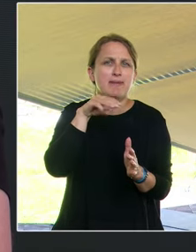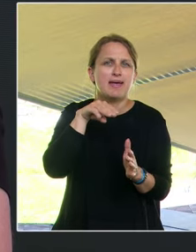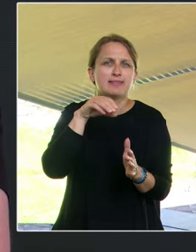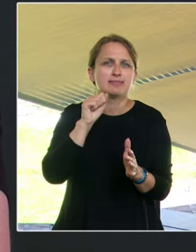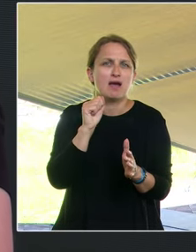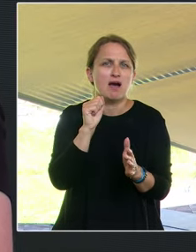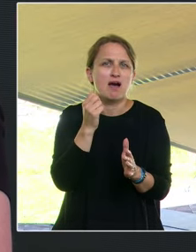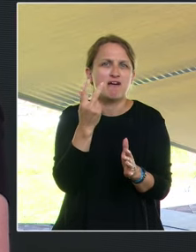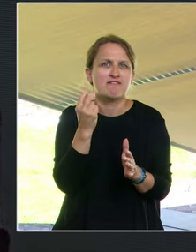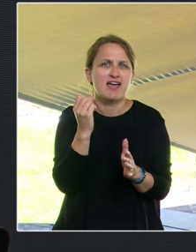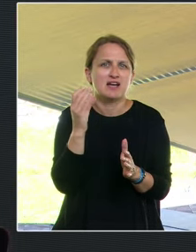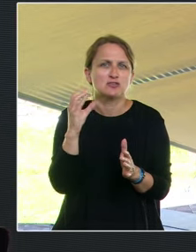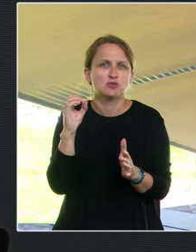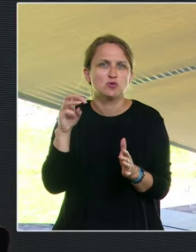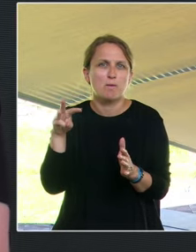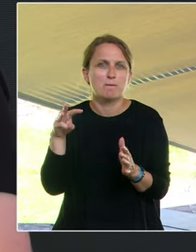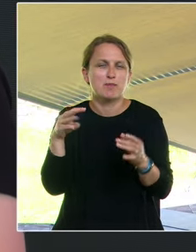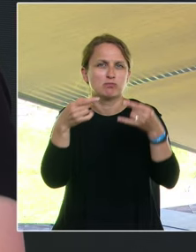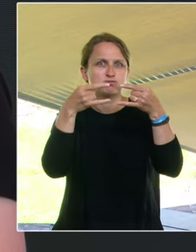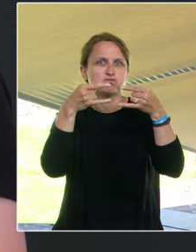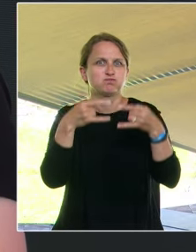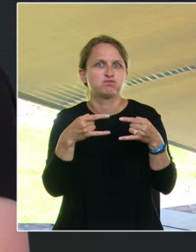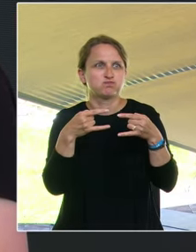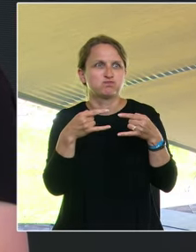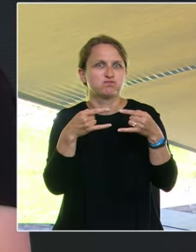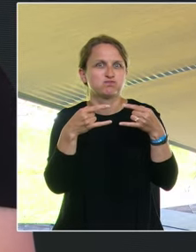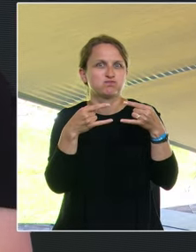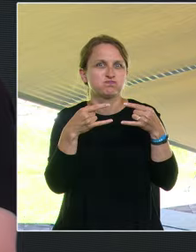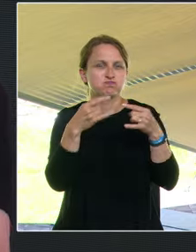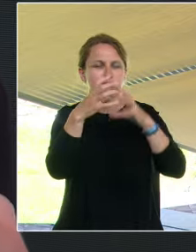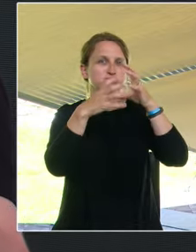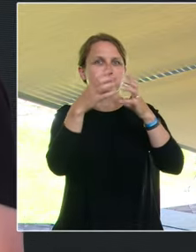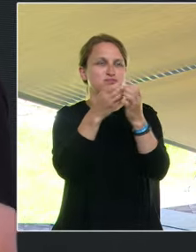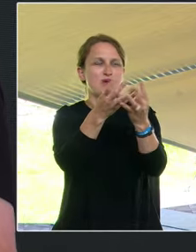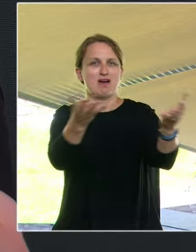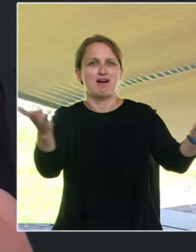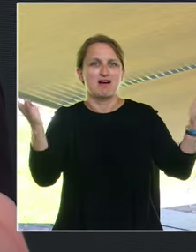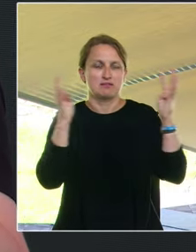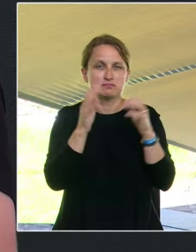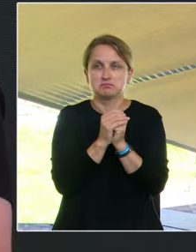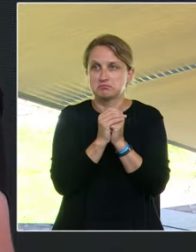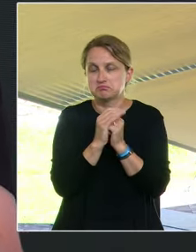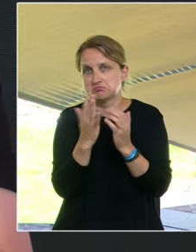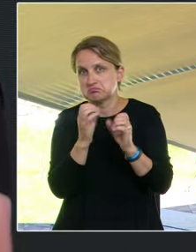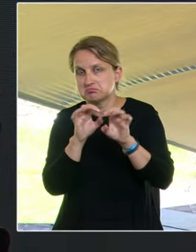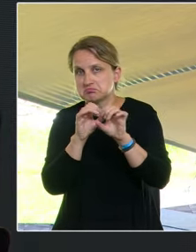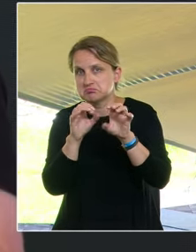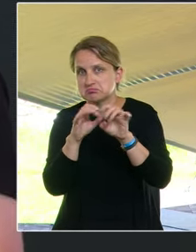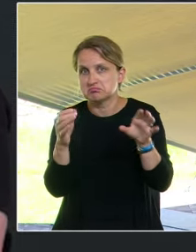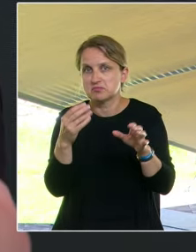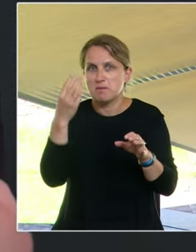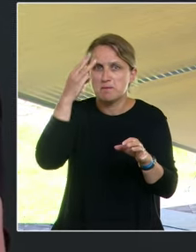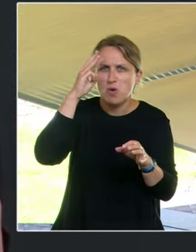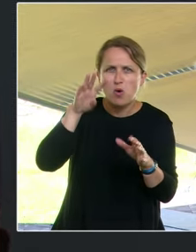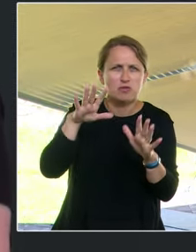also a very, very big big buzzword. If we talk about fashion, connectivity, collaboration, and so